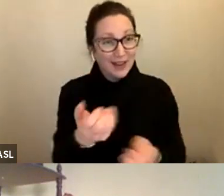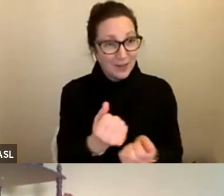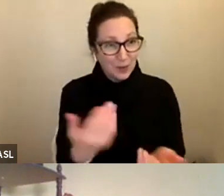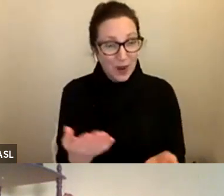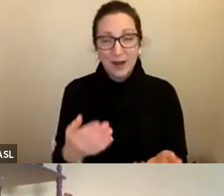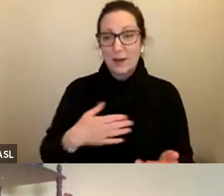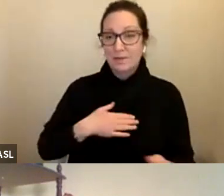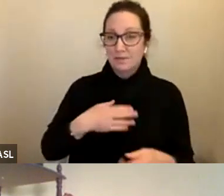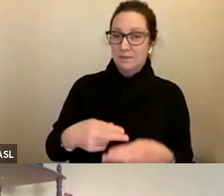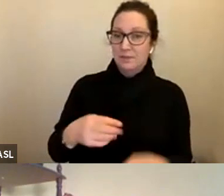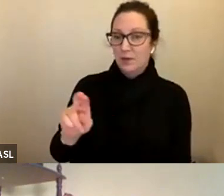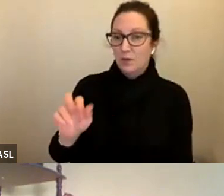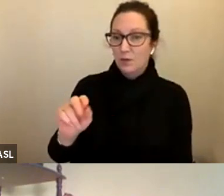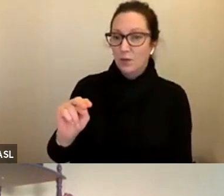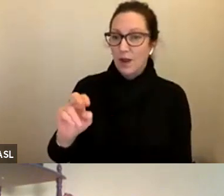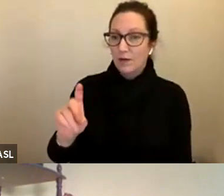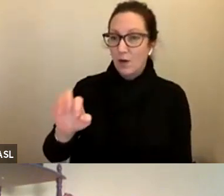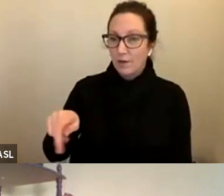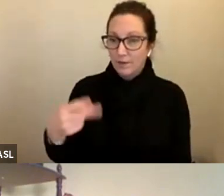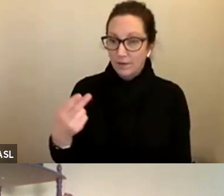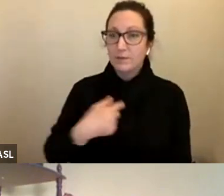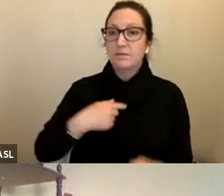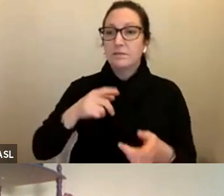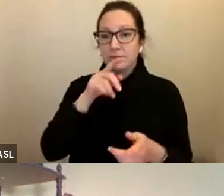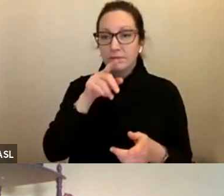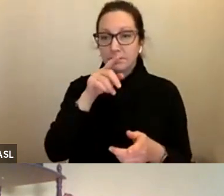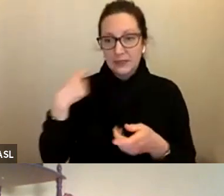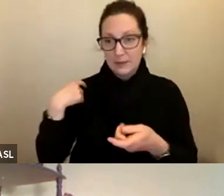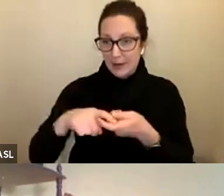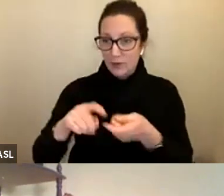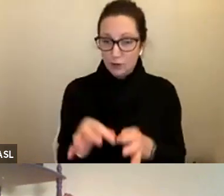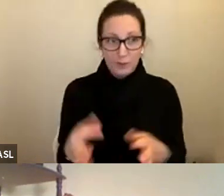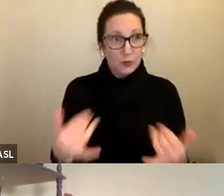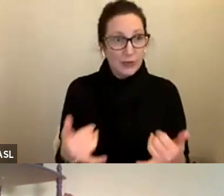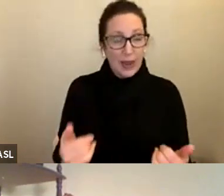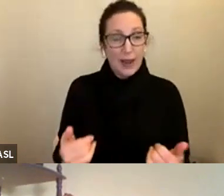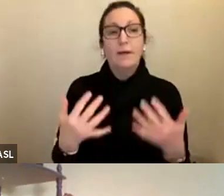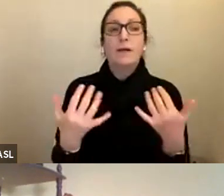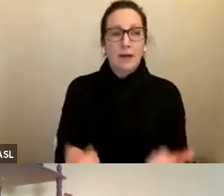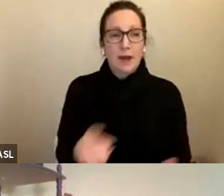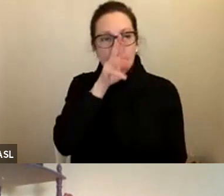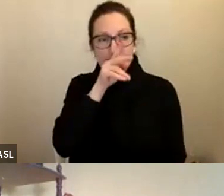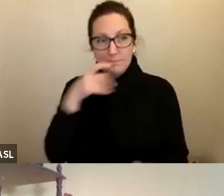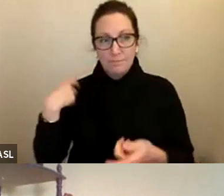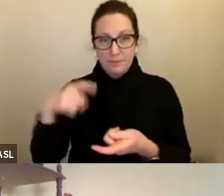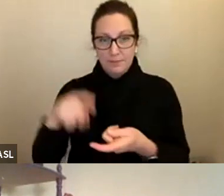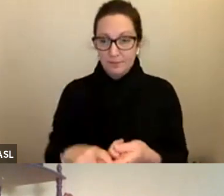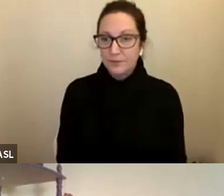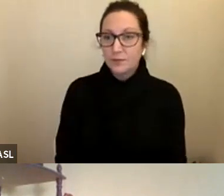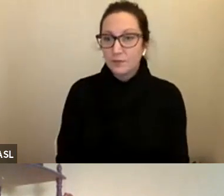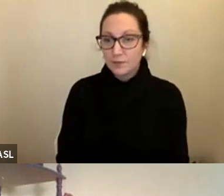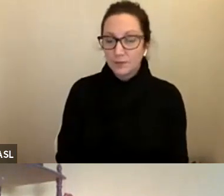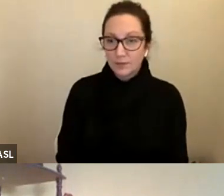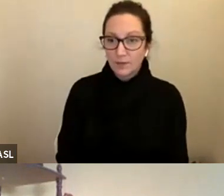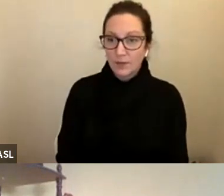My name is Randolph Dominguez. I'm going to be your Spanish interpreter for today. Muy buenas noches, damas y caballeros. Mi nombre es Randolph Dominguez y